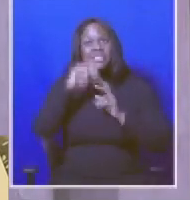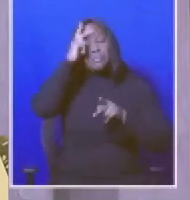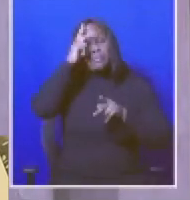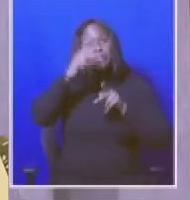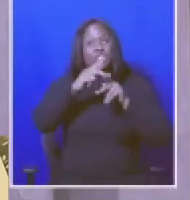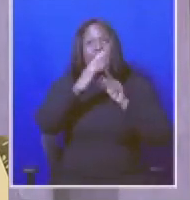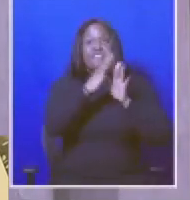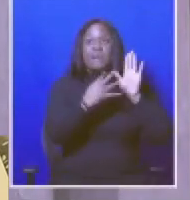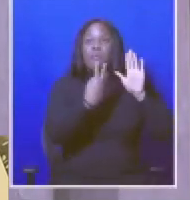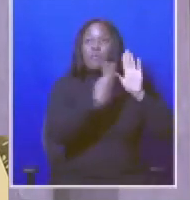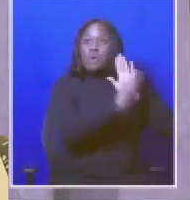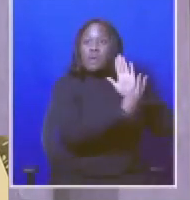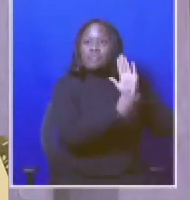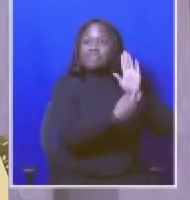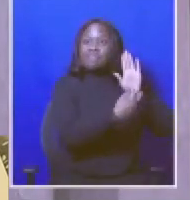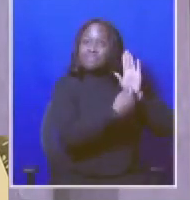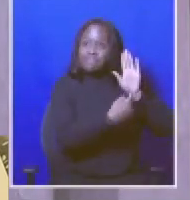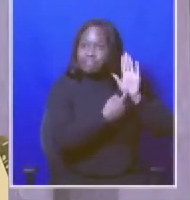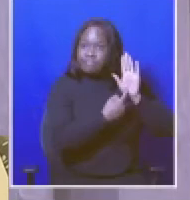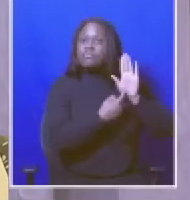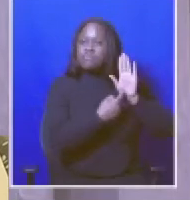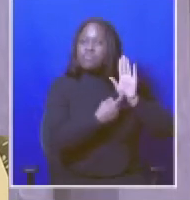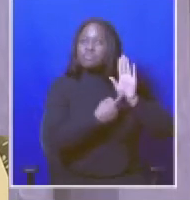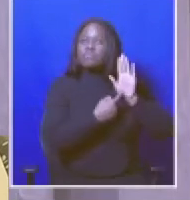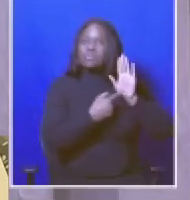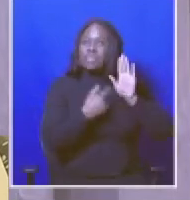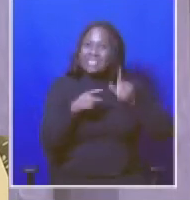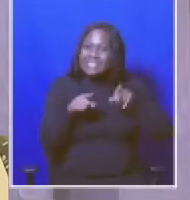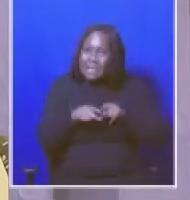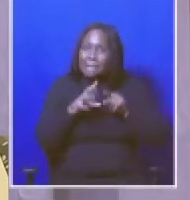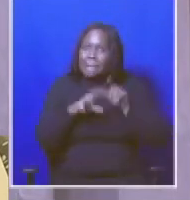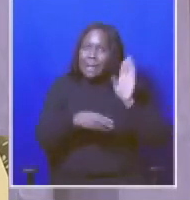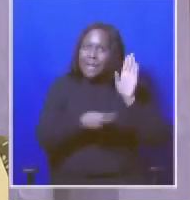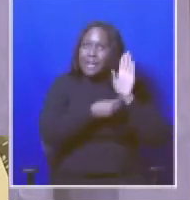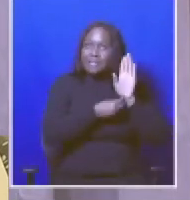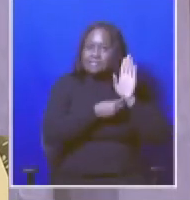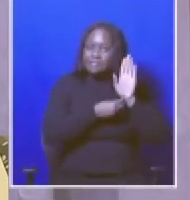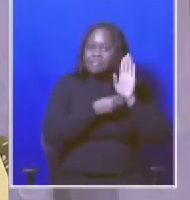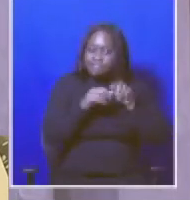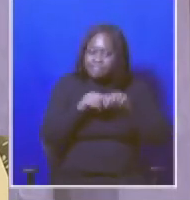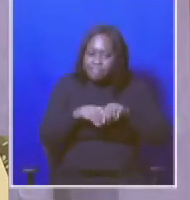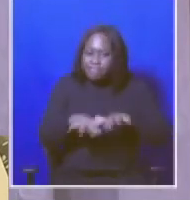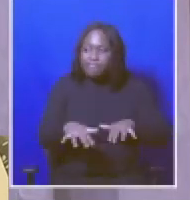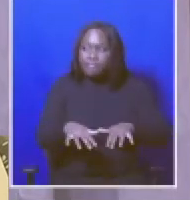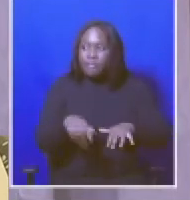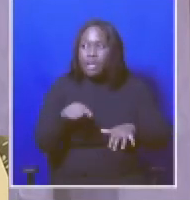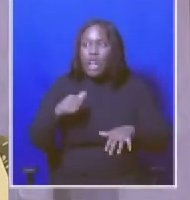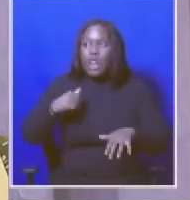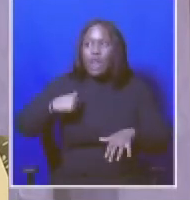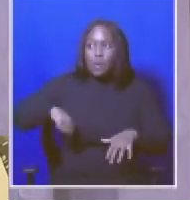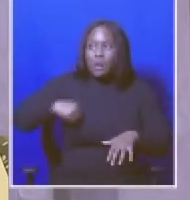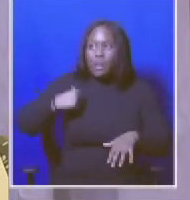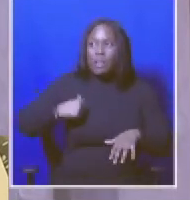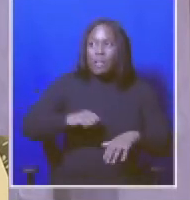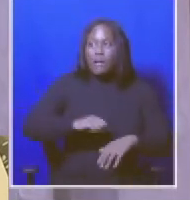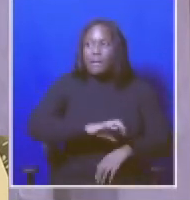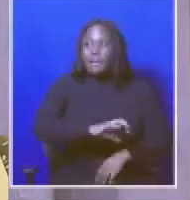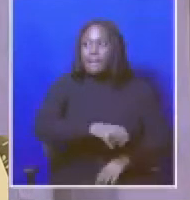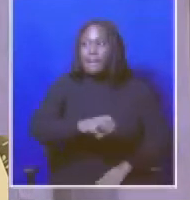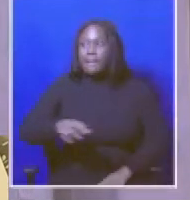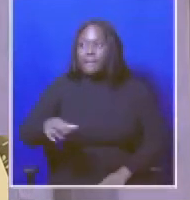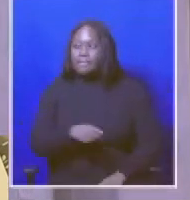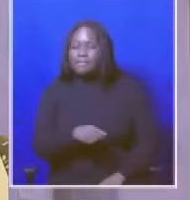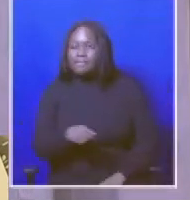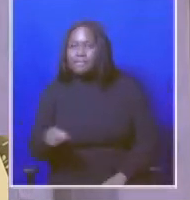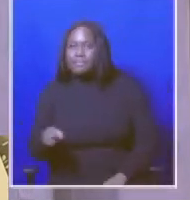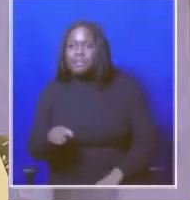been extended to the national, provincial, and local spheres of government, organs of state, and